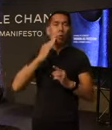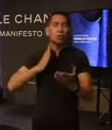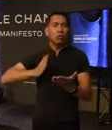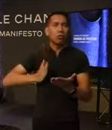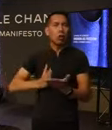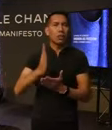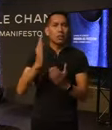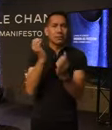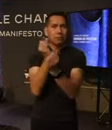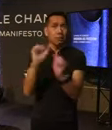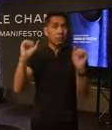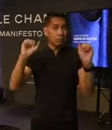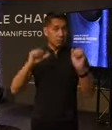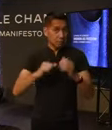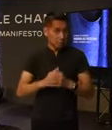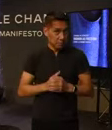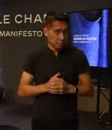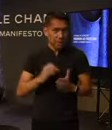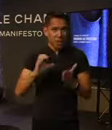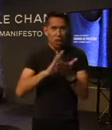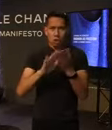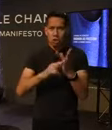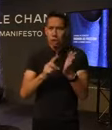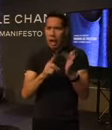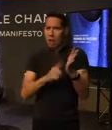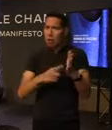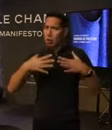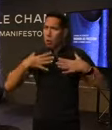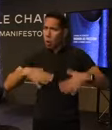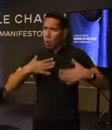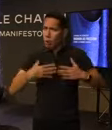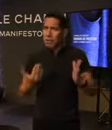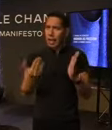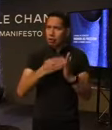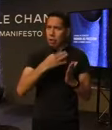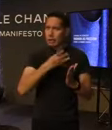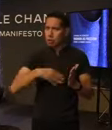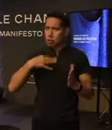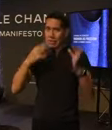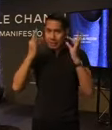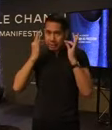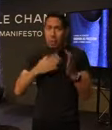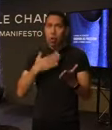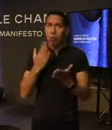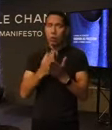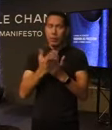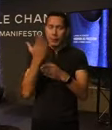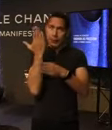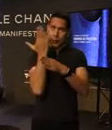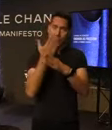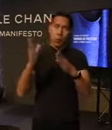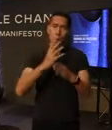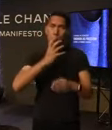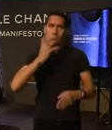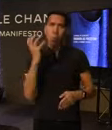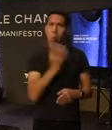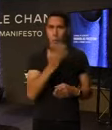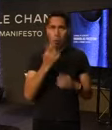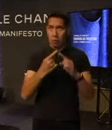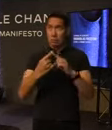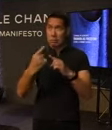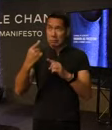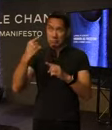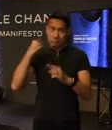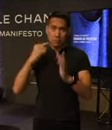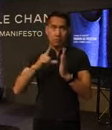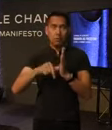and freedoms. Chanel's clothes and accessories were groundbreaking in the way they fit, moved, and looked,